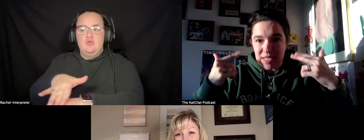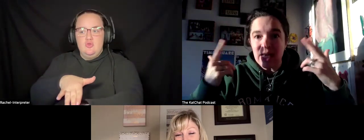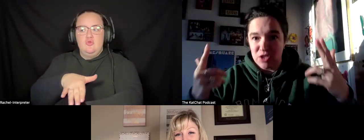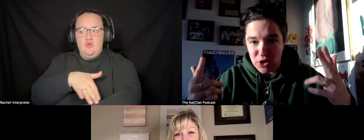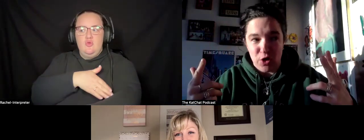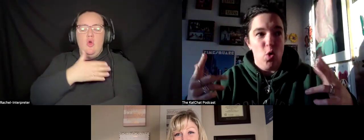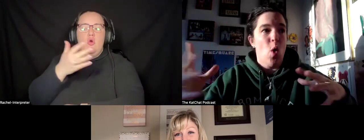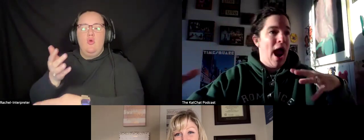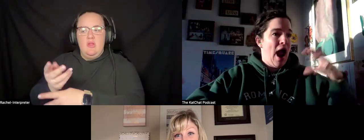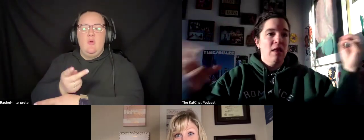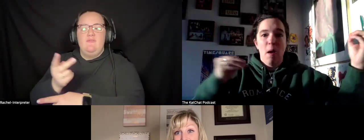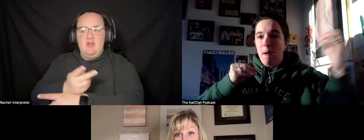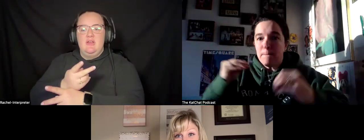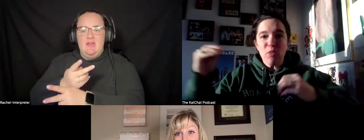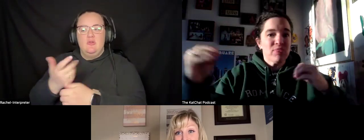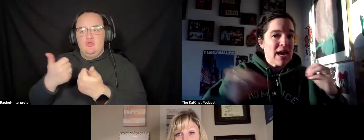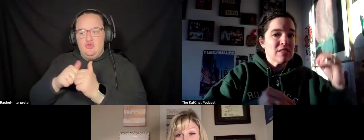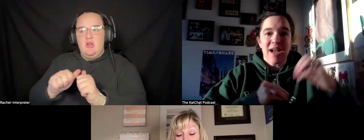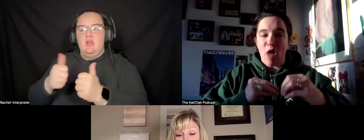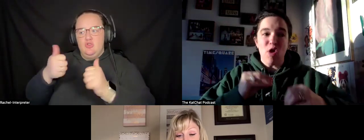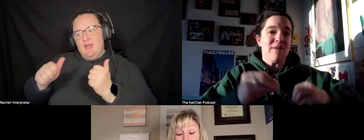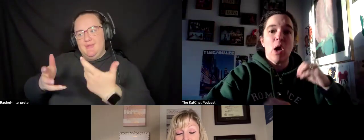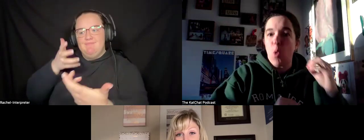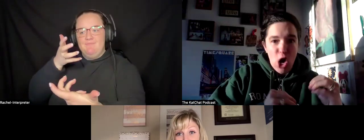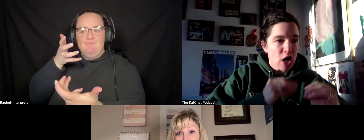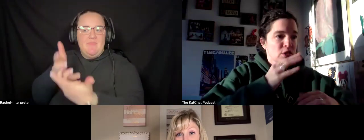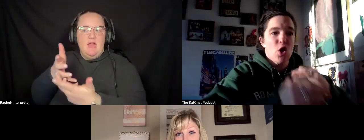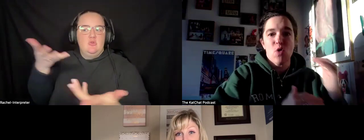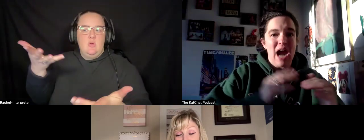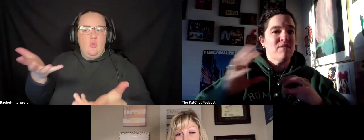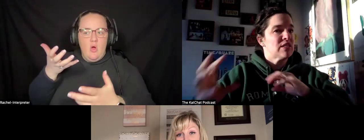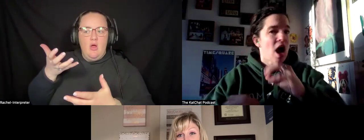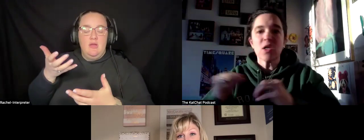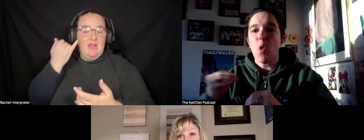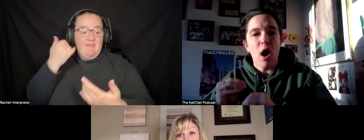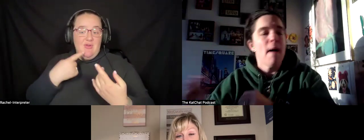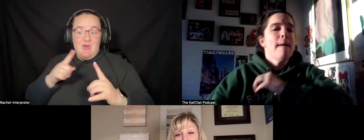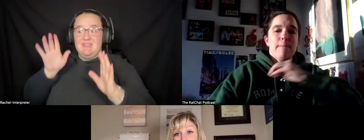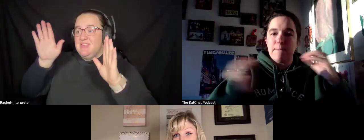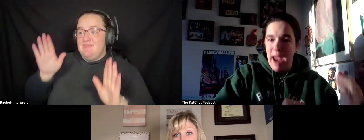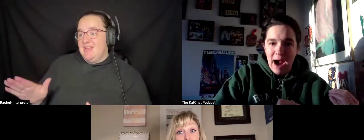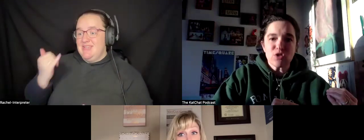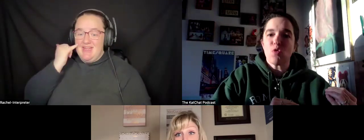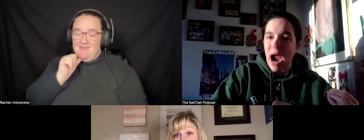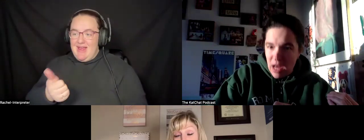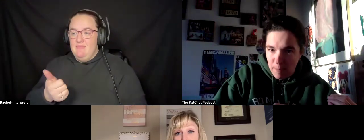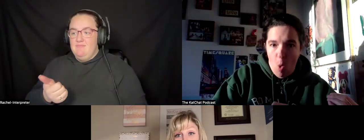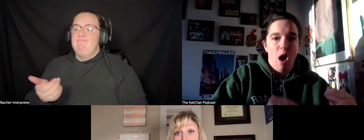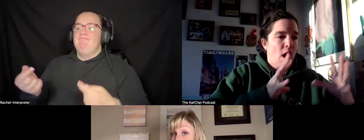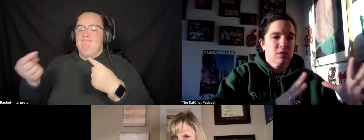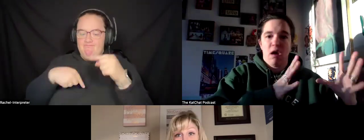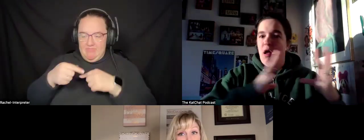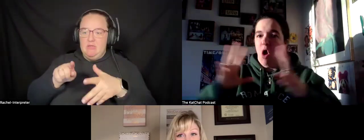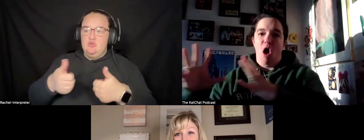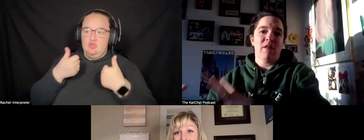are listening to you and put things together. If it work, great. If it doesn't work, back to the writing